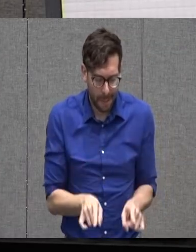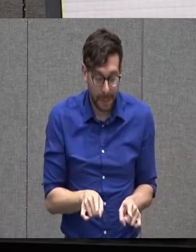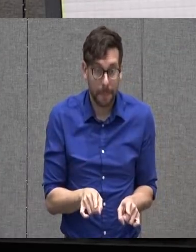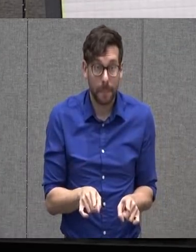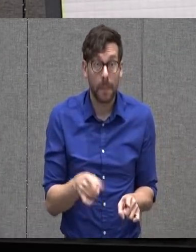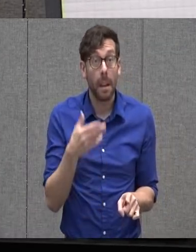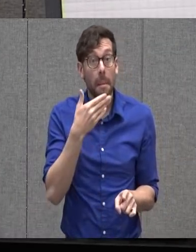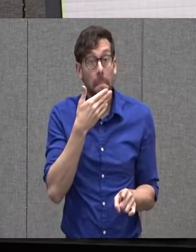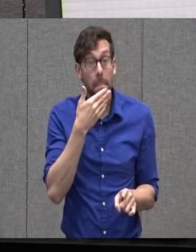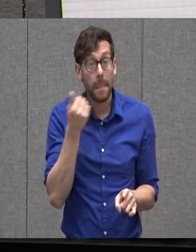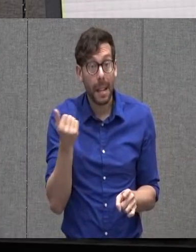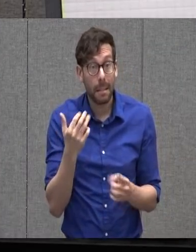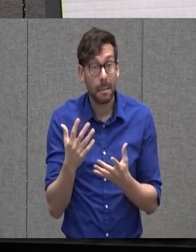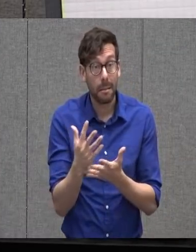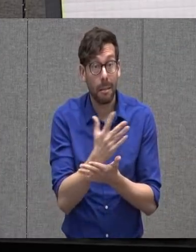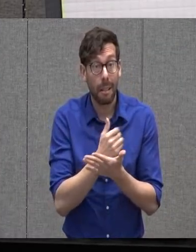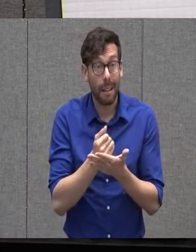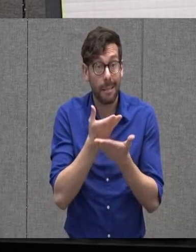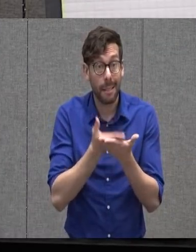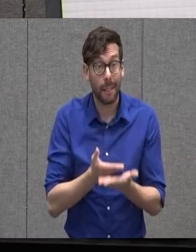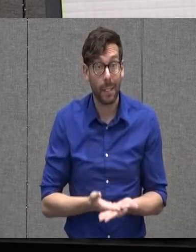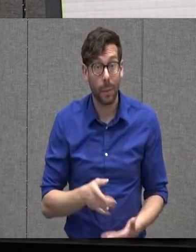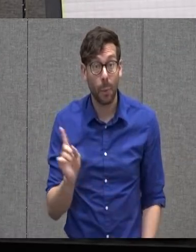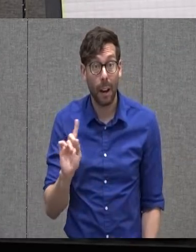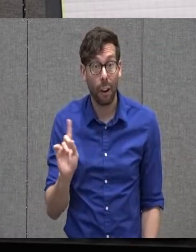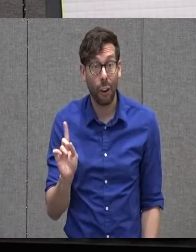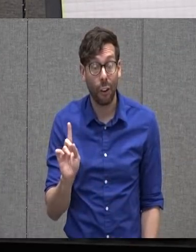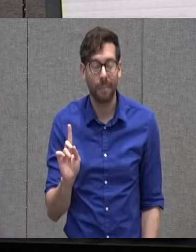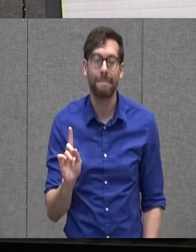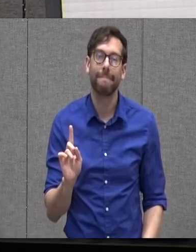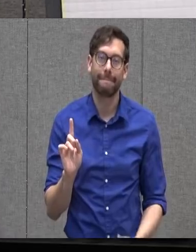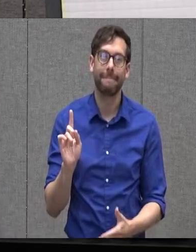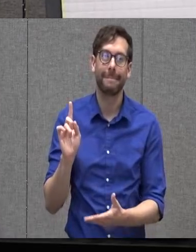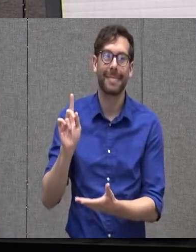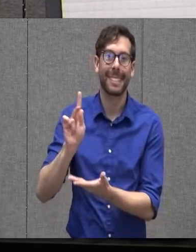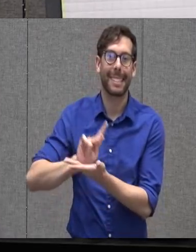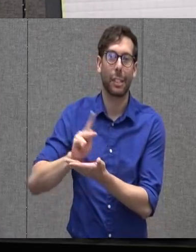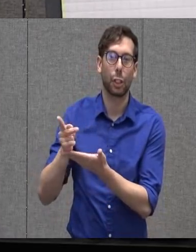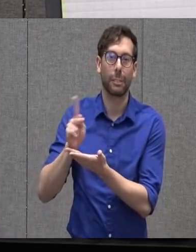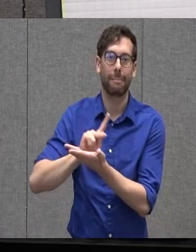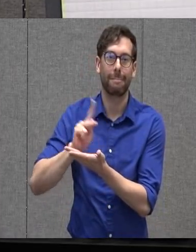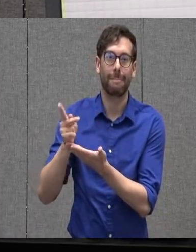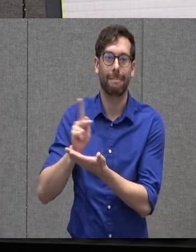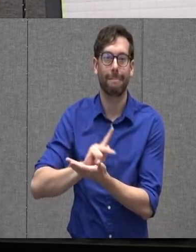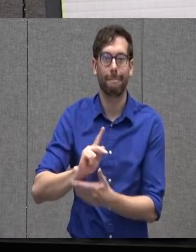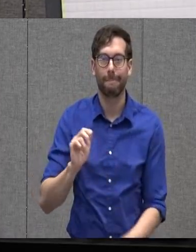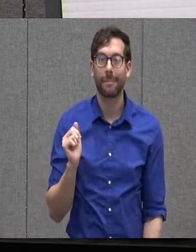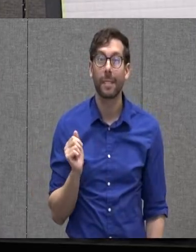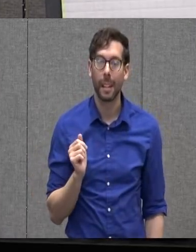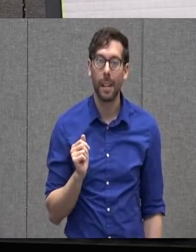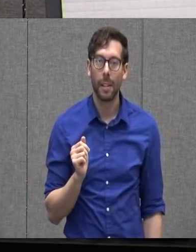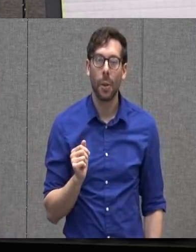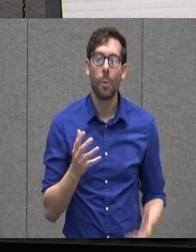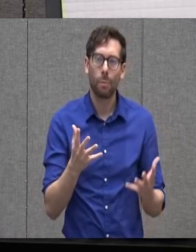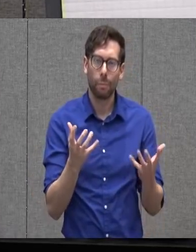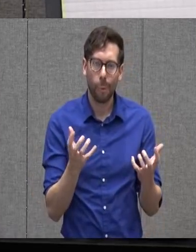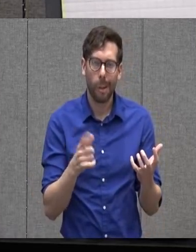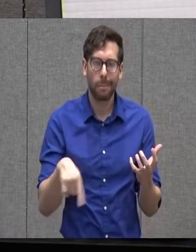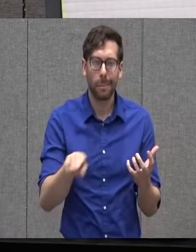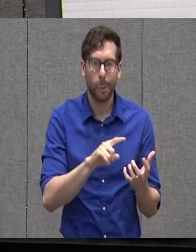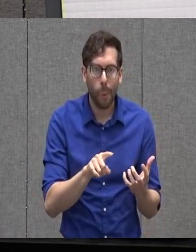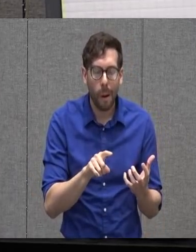collect evidence is in the kitchen. And so I would encourage you to observe and